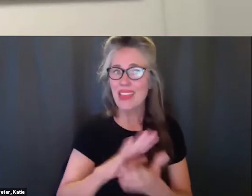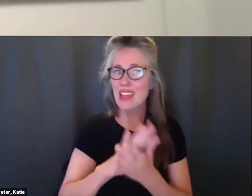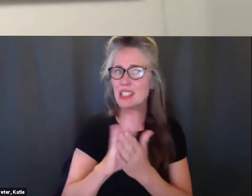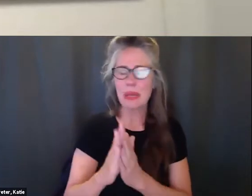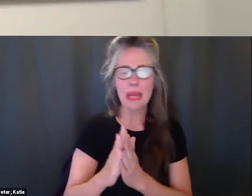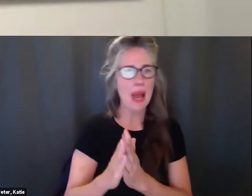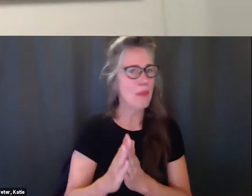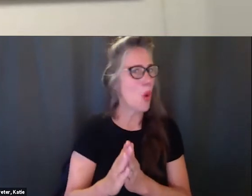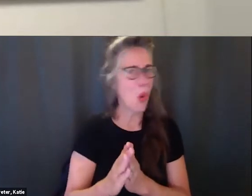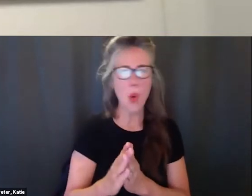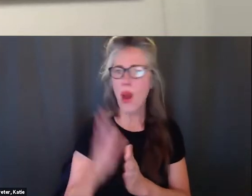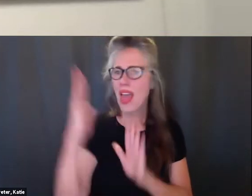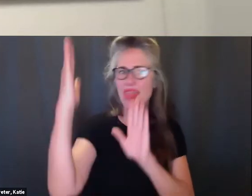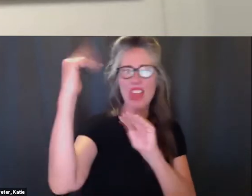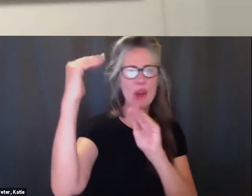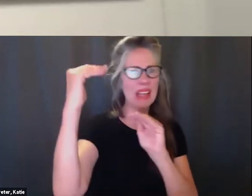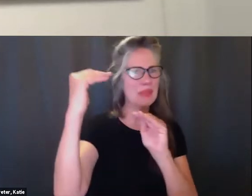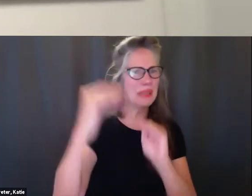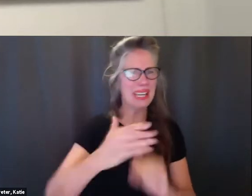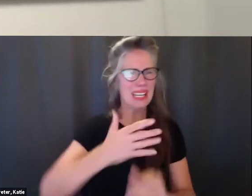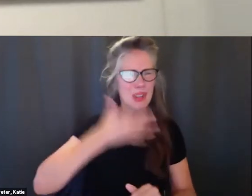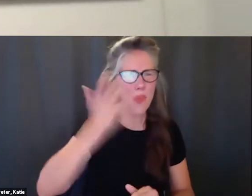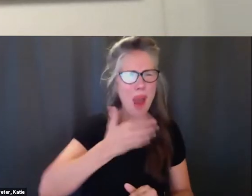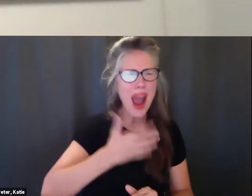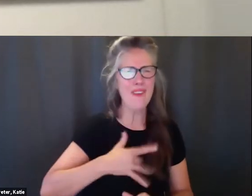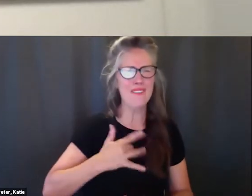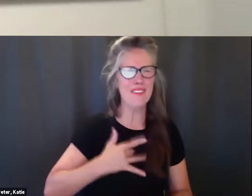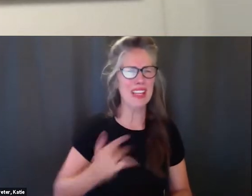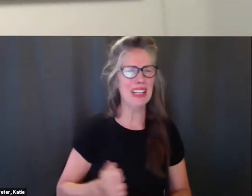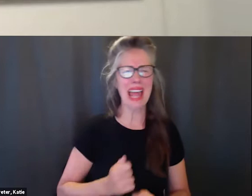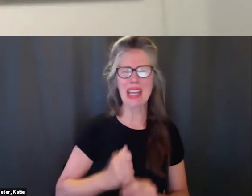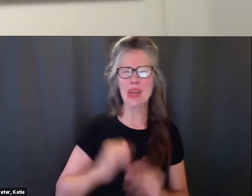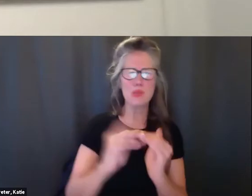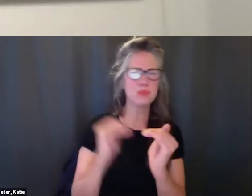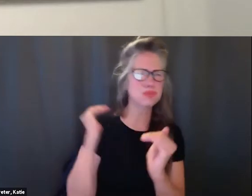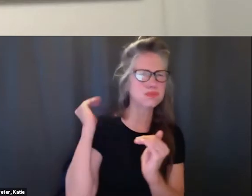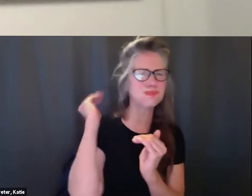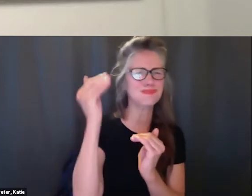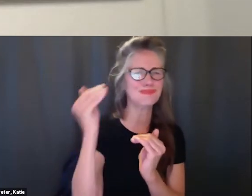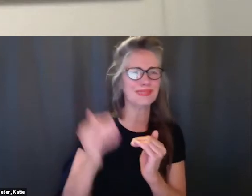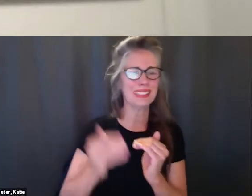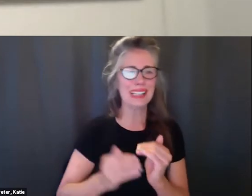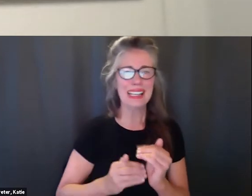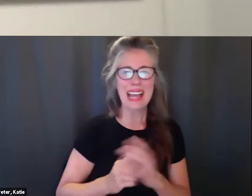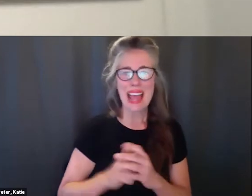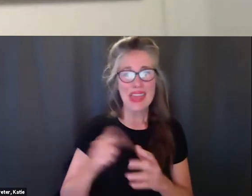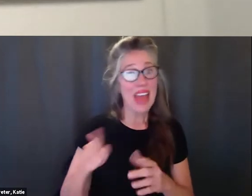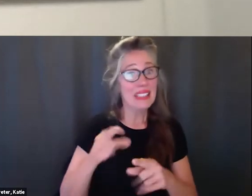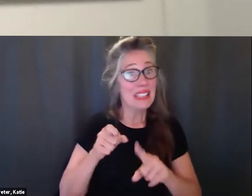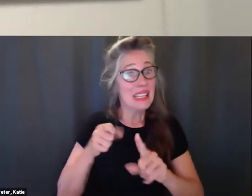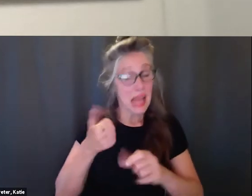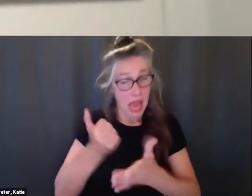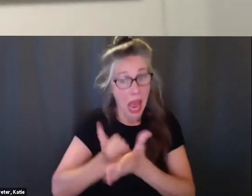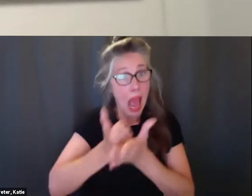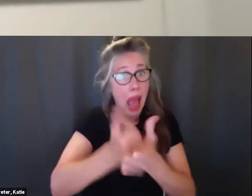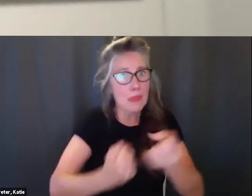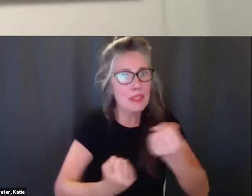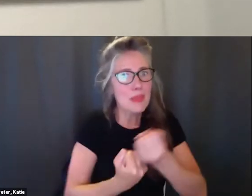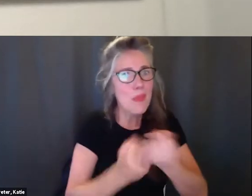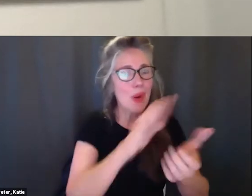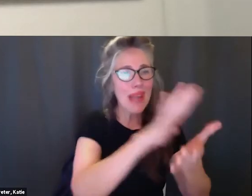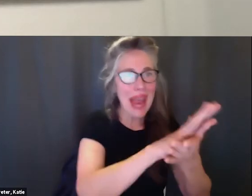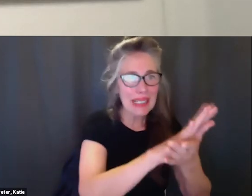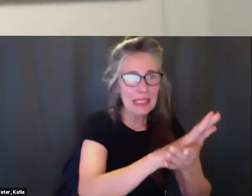away their expectations. Having that small group, it not only helps stimulate the academics, but really lets them focus on the